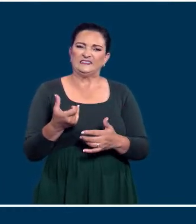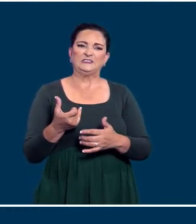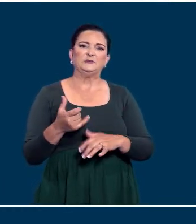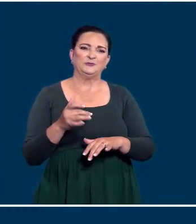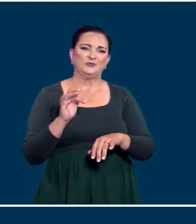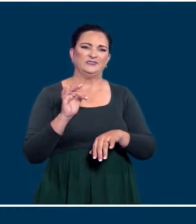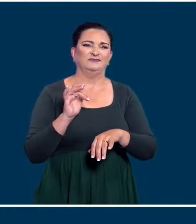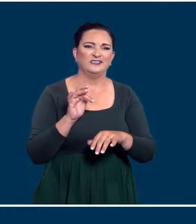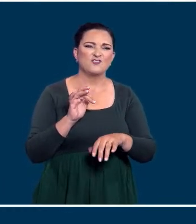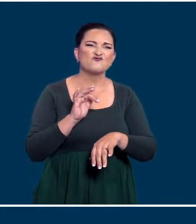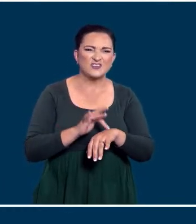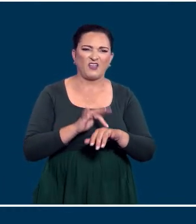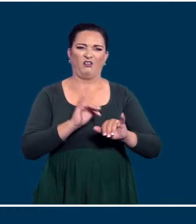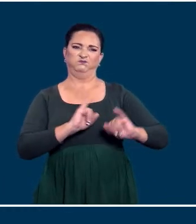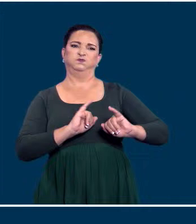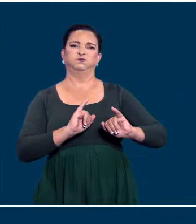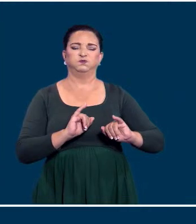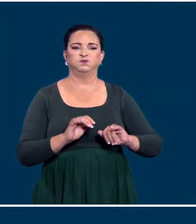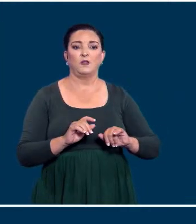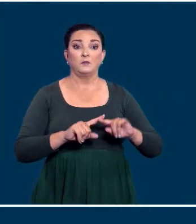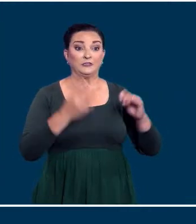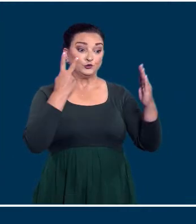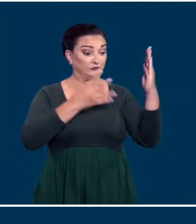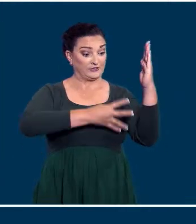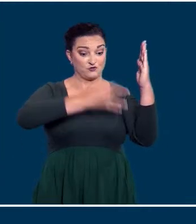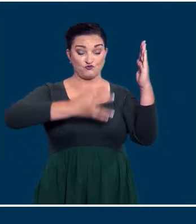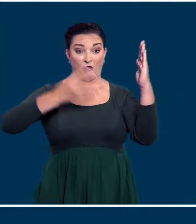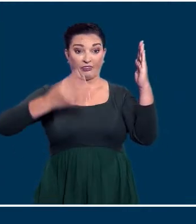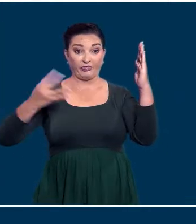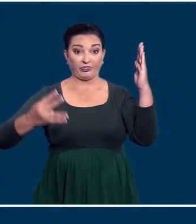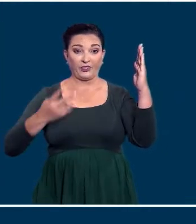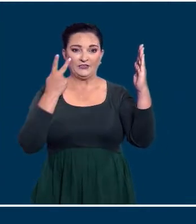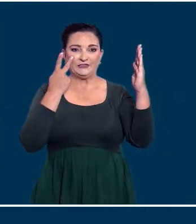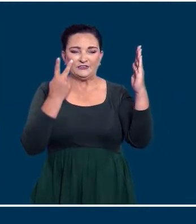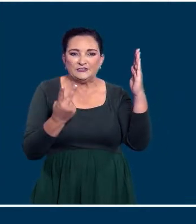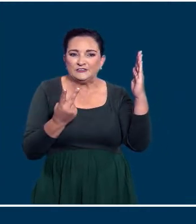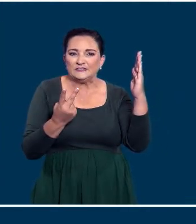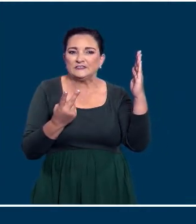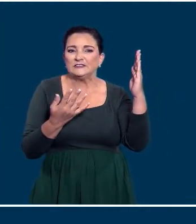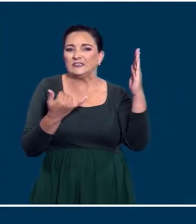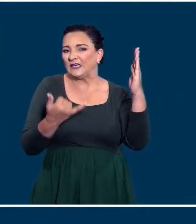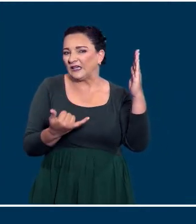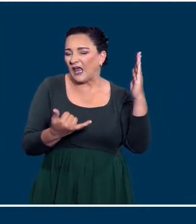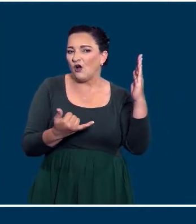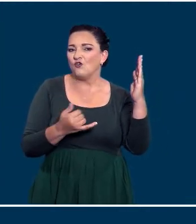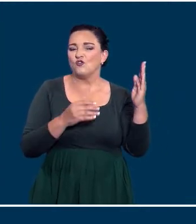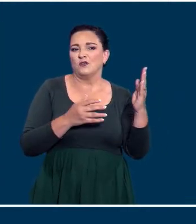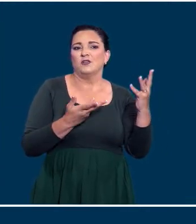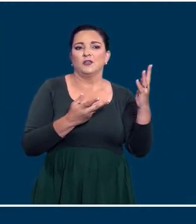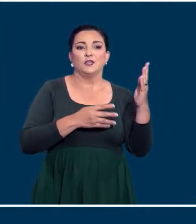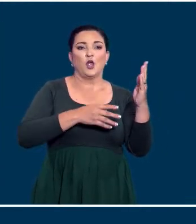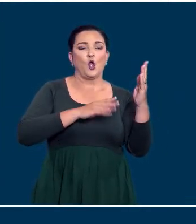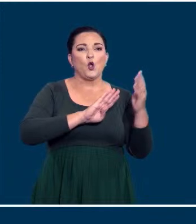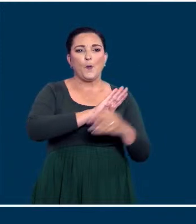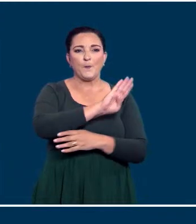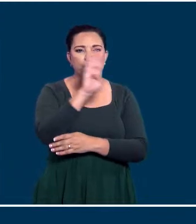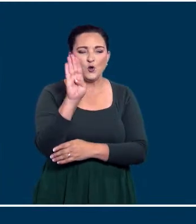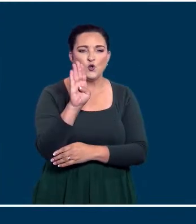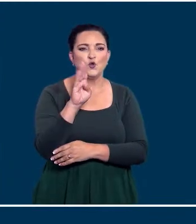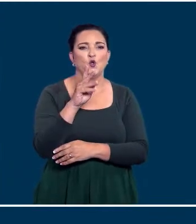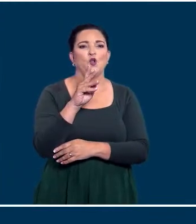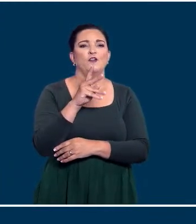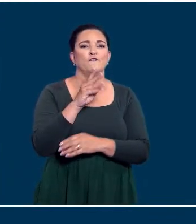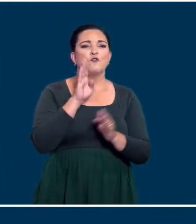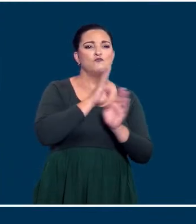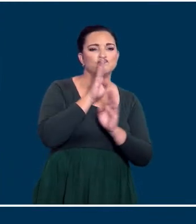you just now. If you look at this graph, you can see whether it's general government, private sector in blue, or public corporations in